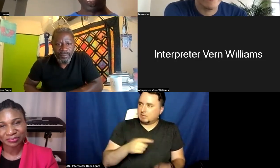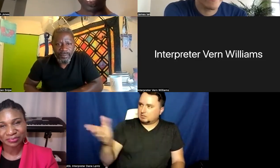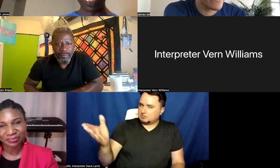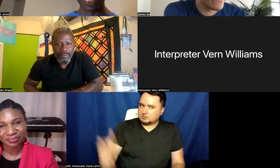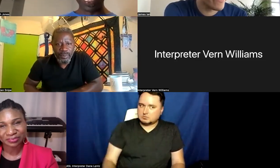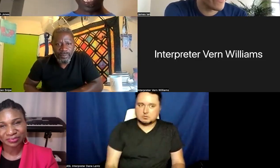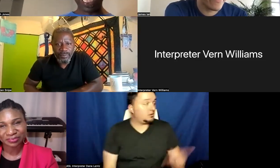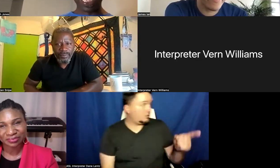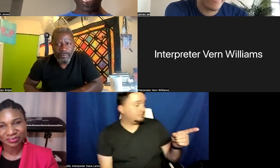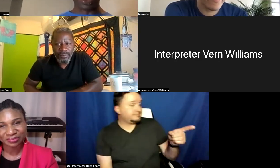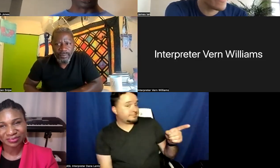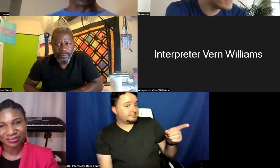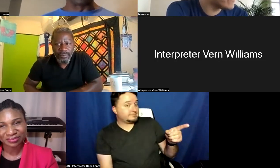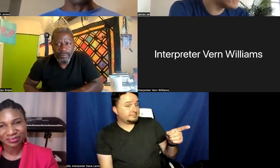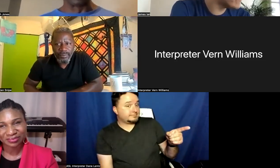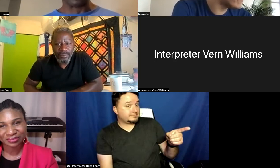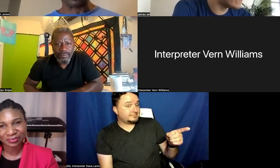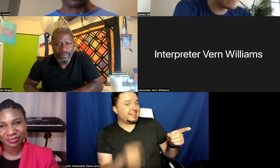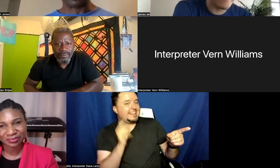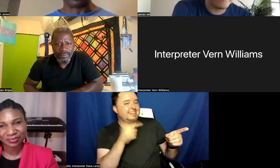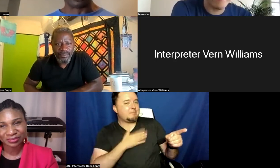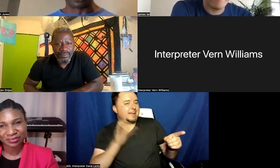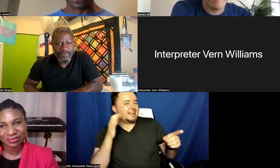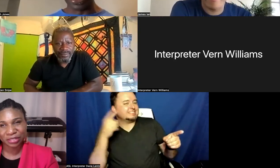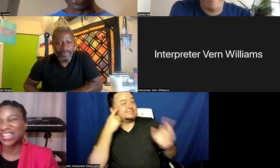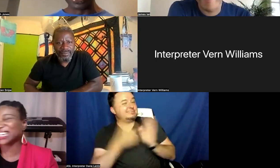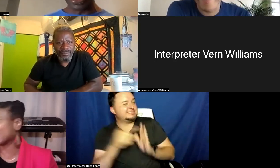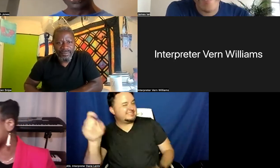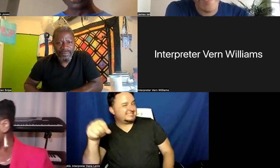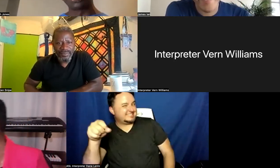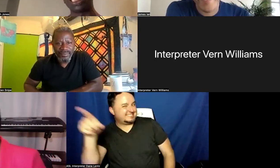Oh, I was just saying that's actually my cousin. So shout out to her for asking that question.